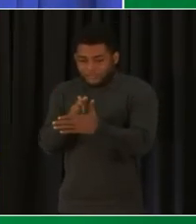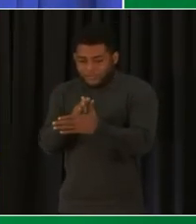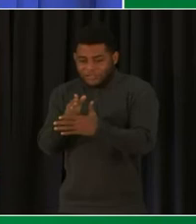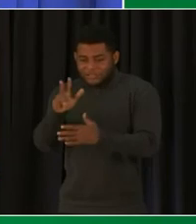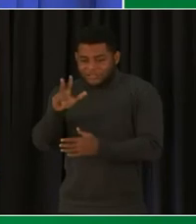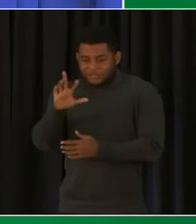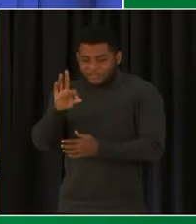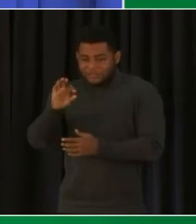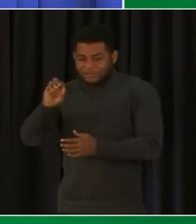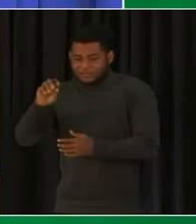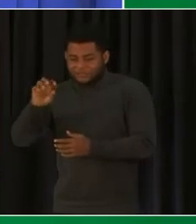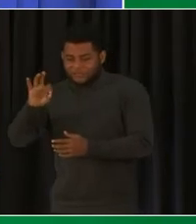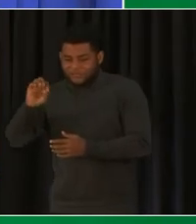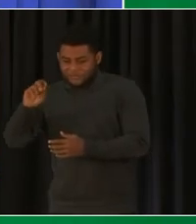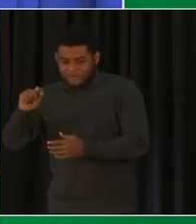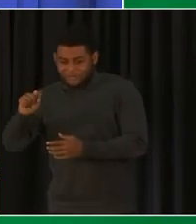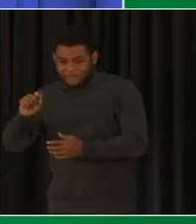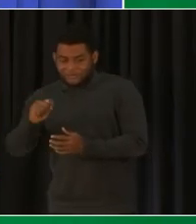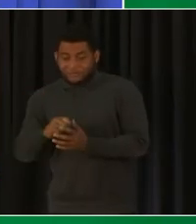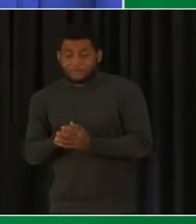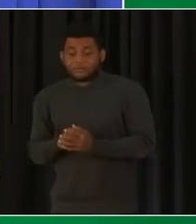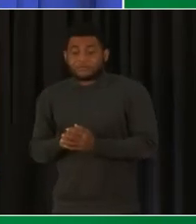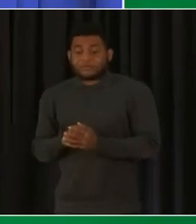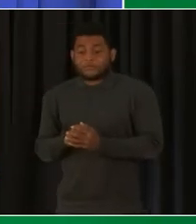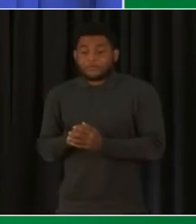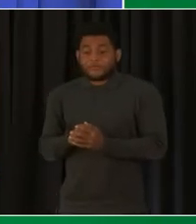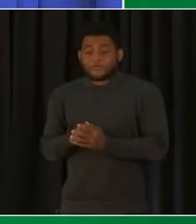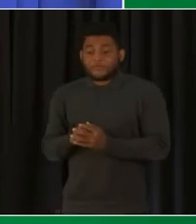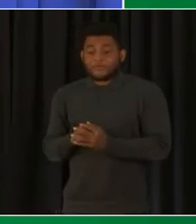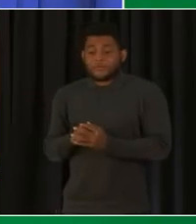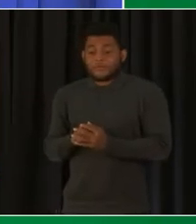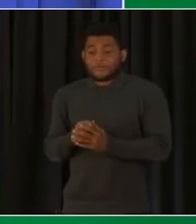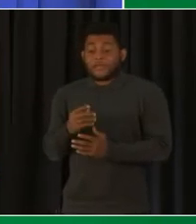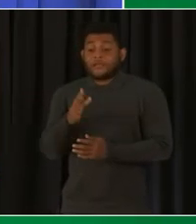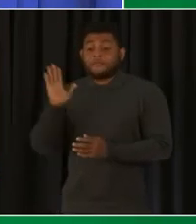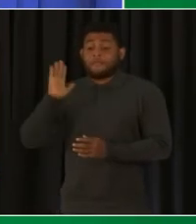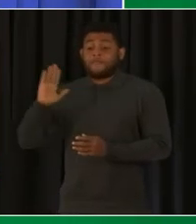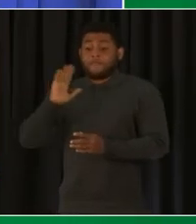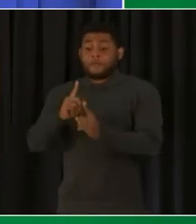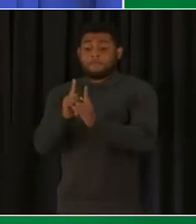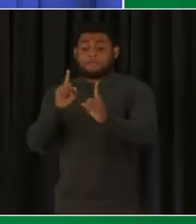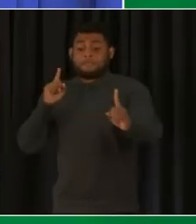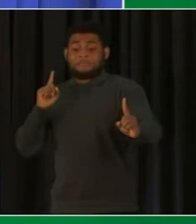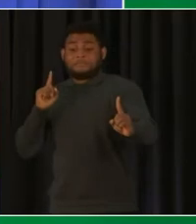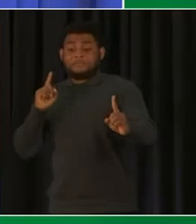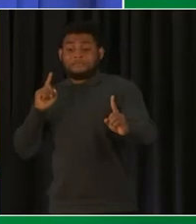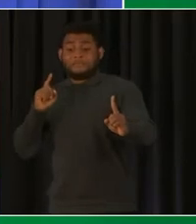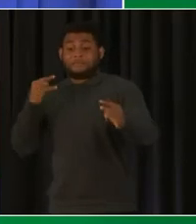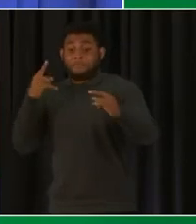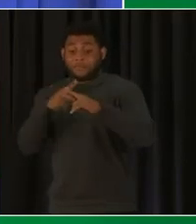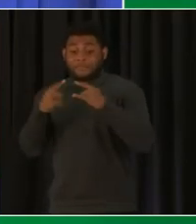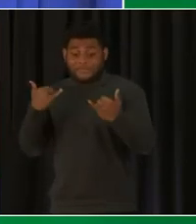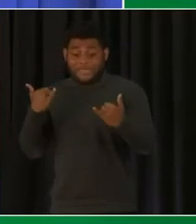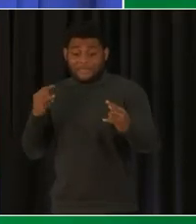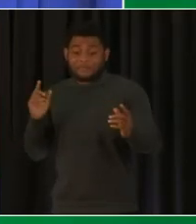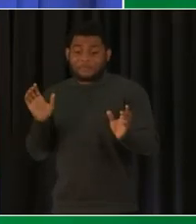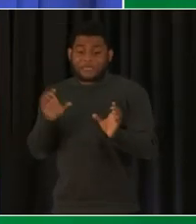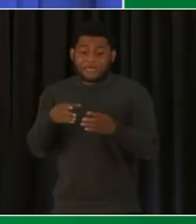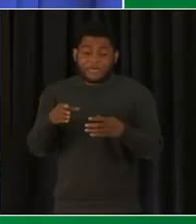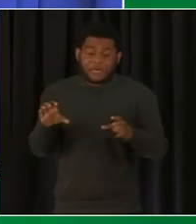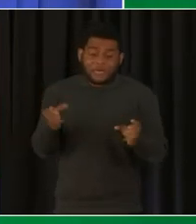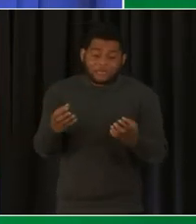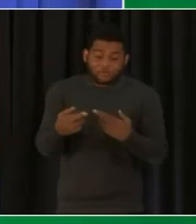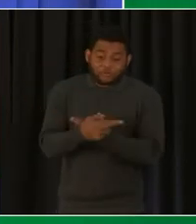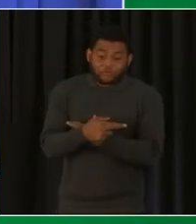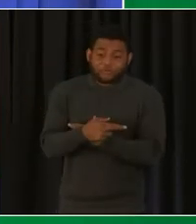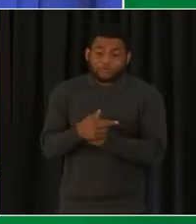3 feet measure, and it used to be all the way to 6 feet, but in situations in classrooms where we